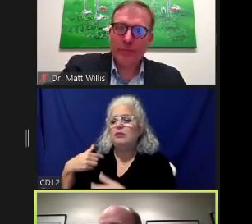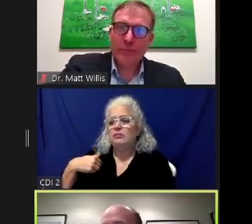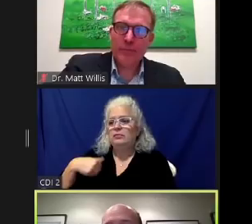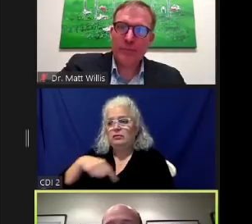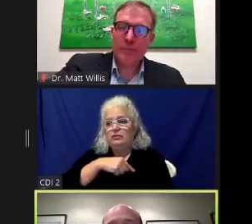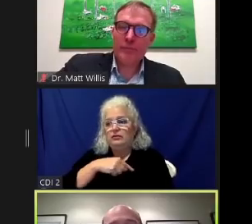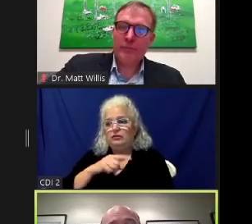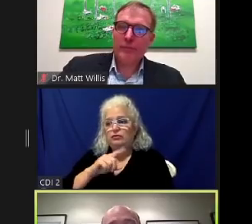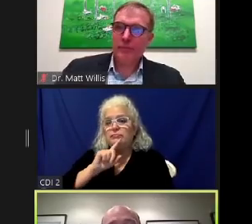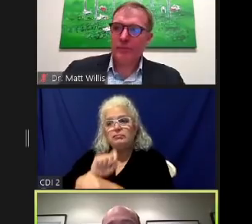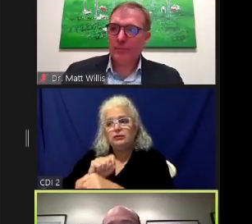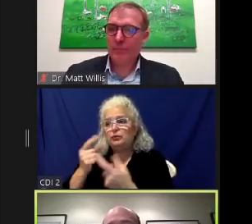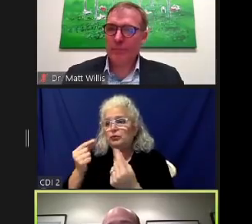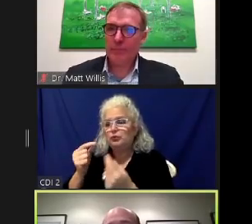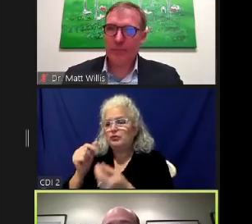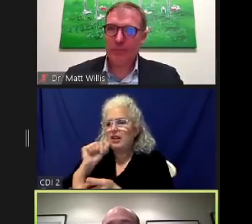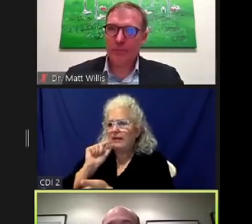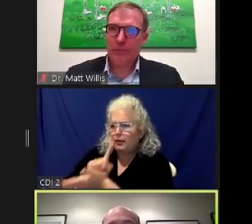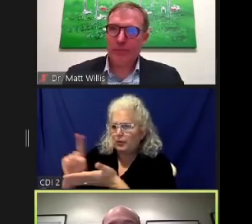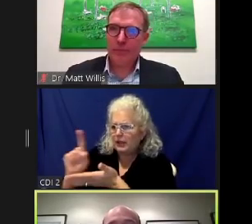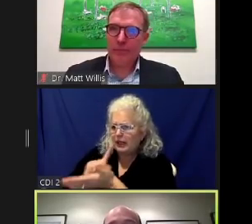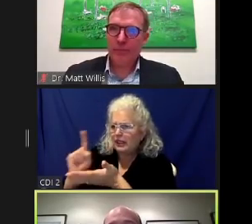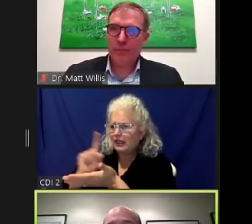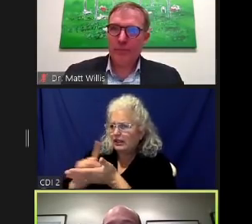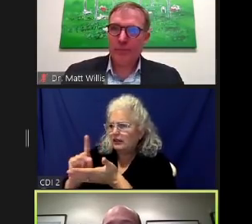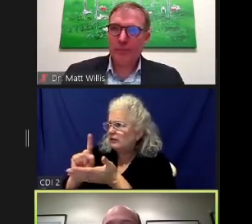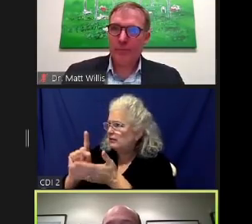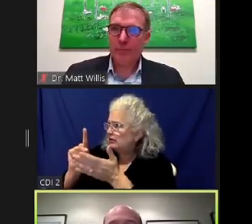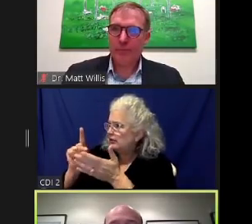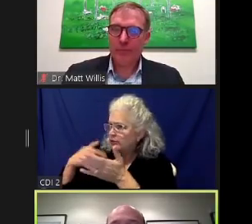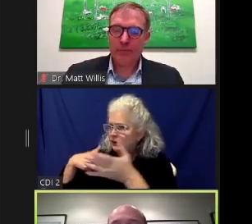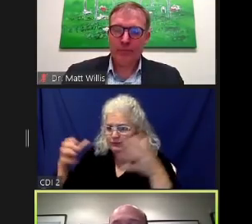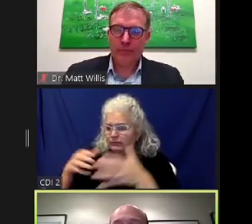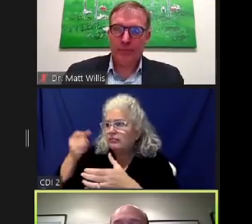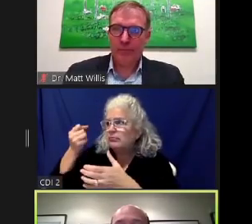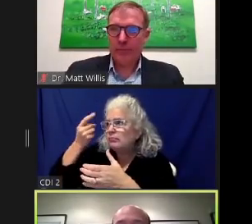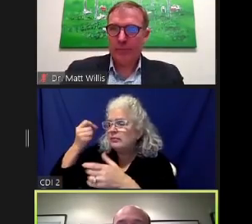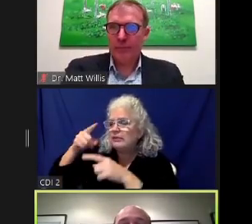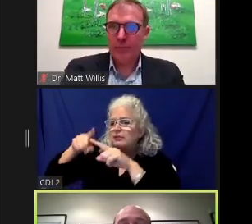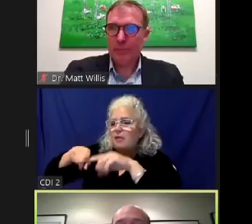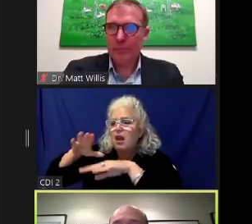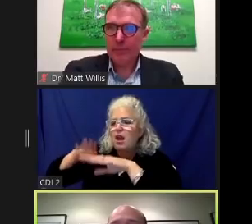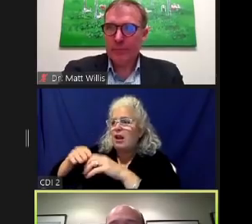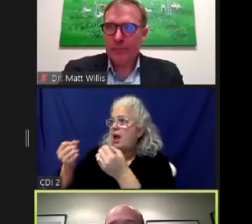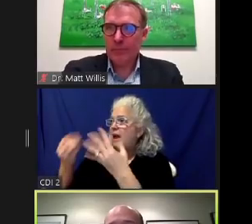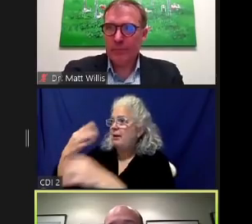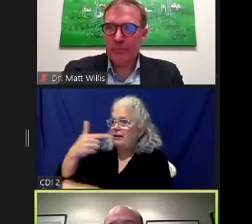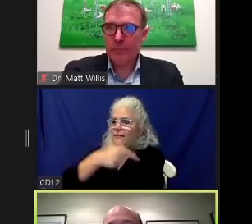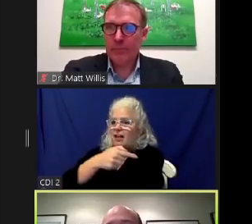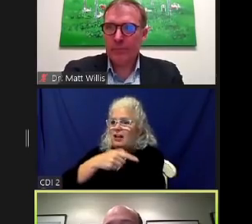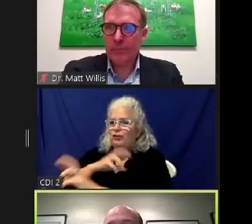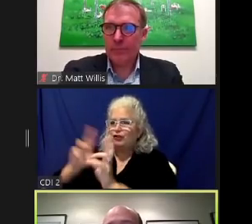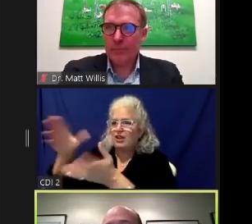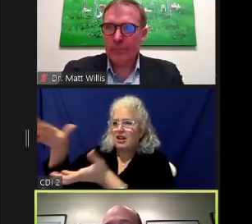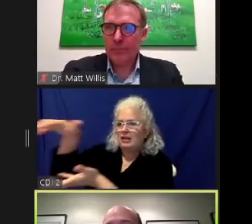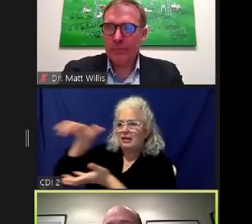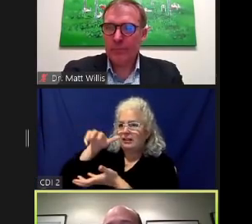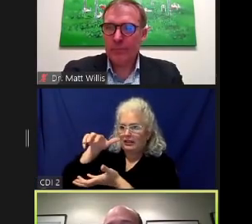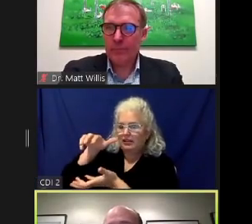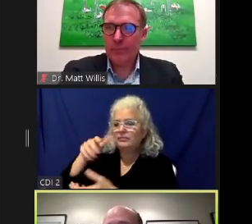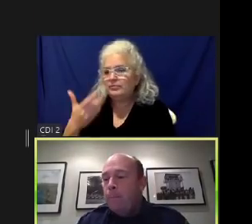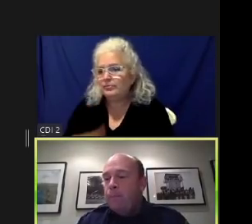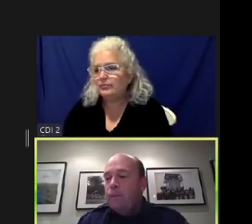demand. First thing we do is we send an events planning team. So that team would go out, they look at a site, they